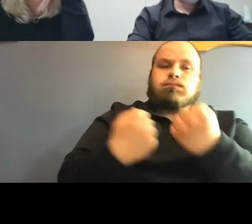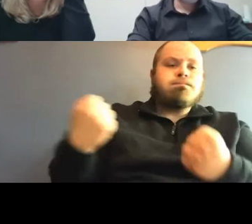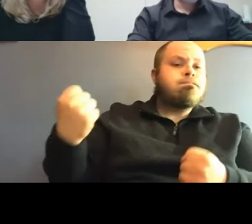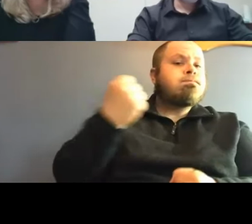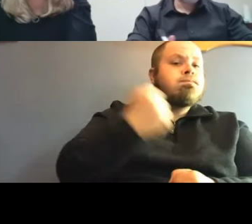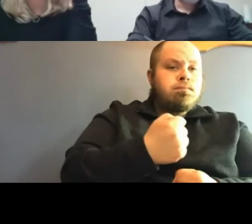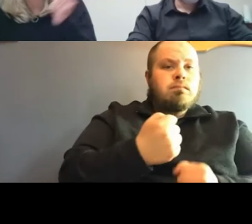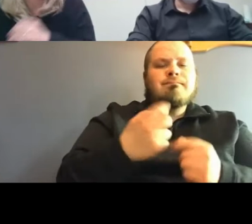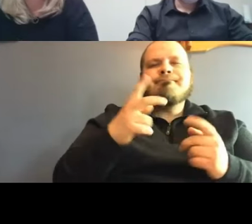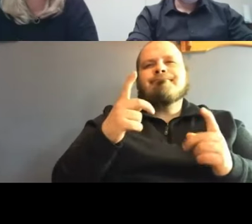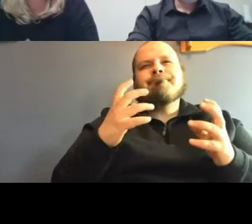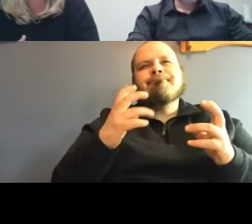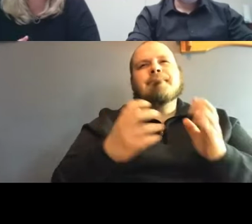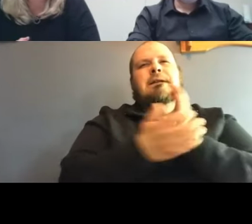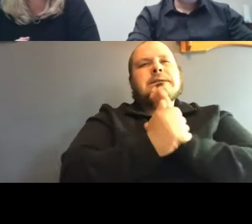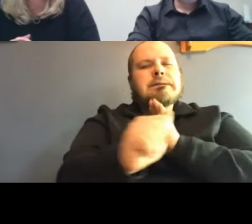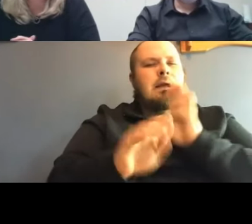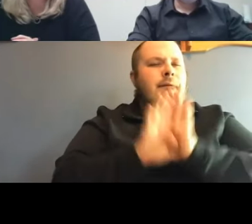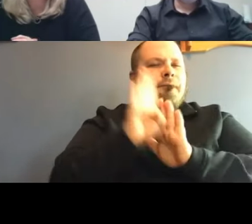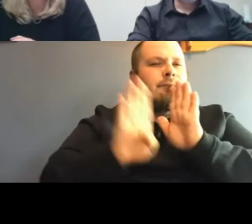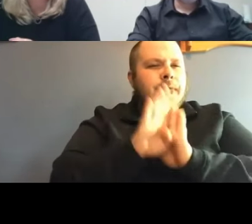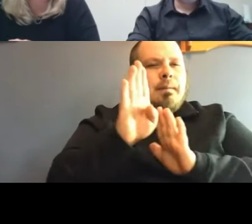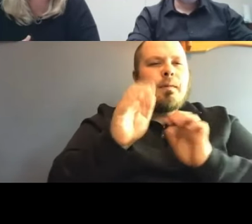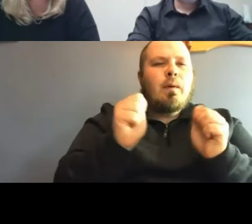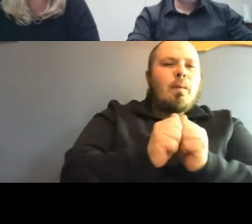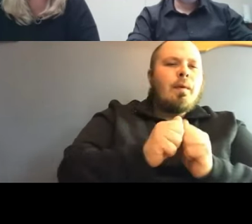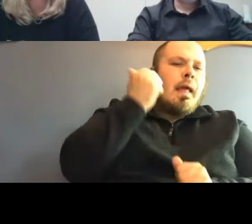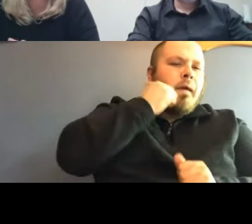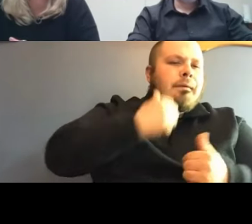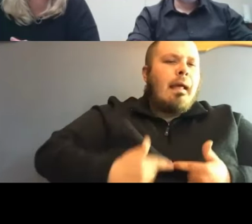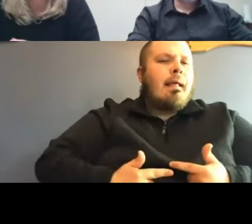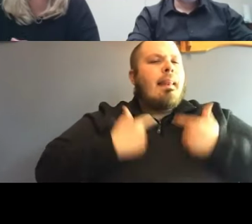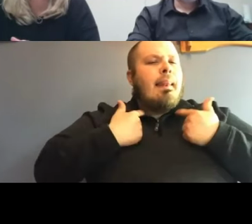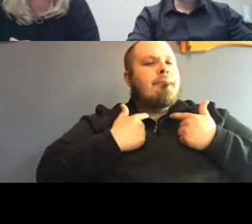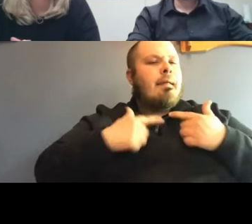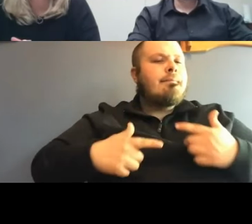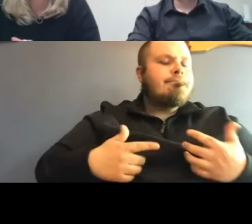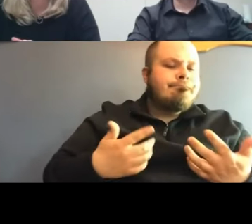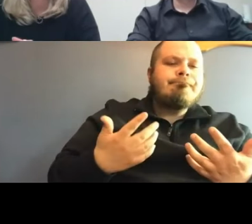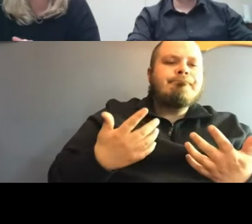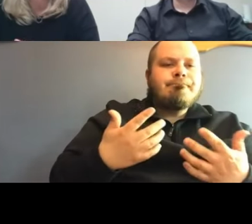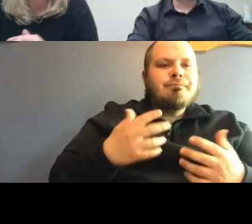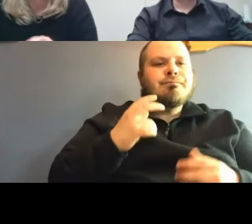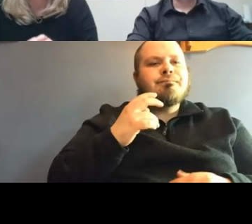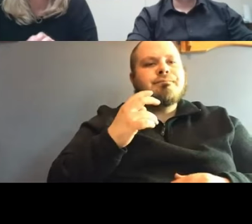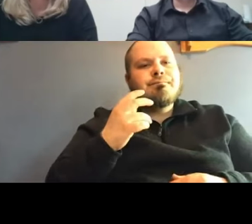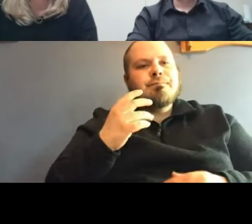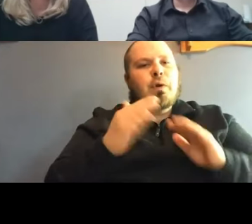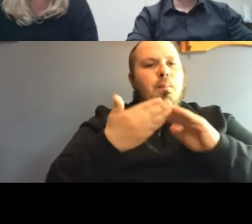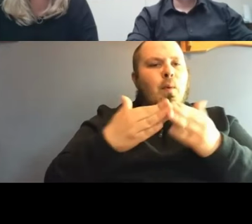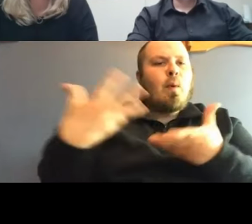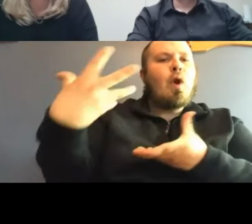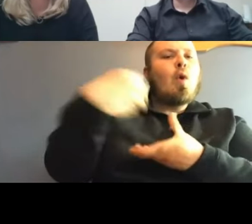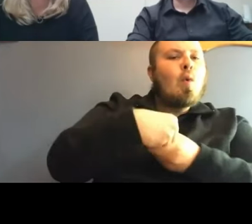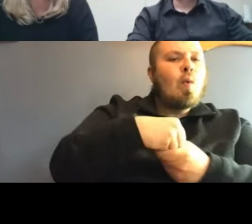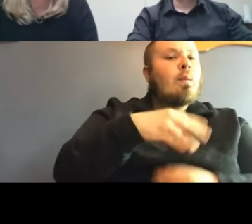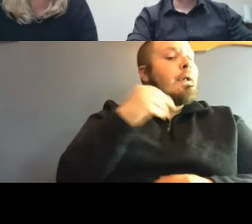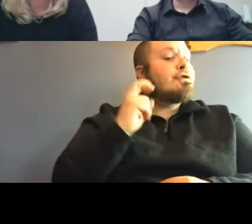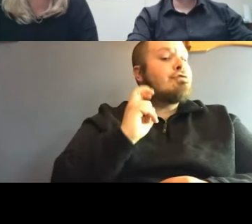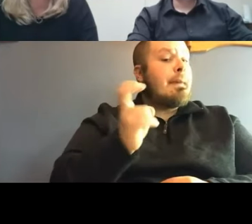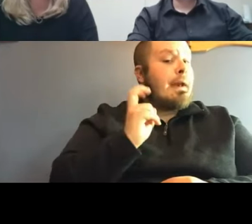skill development, assisted with ADLs, community inclusion, and transportation. And under this,